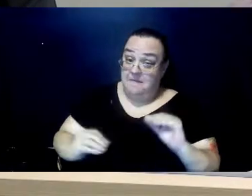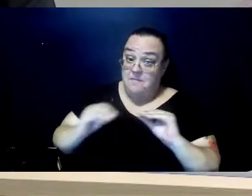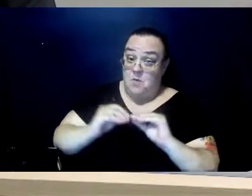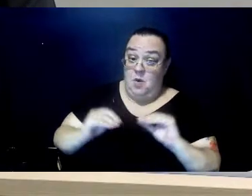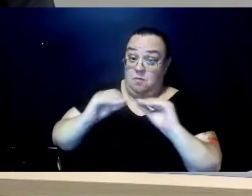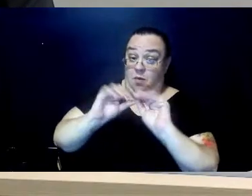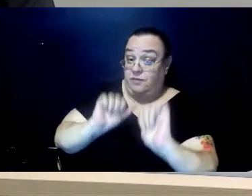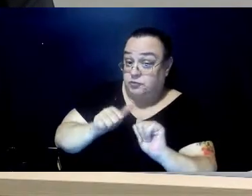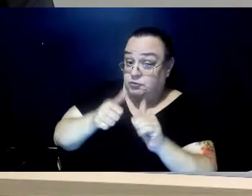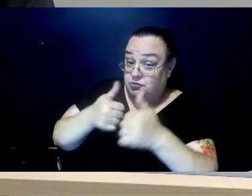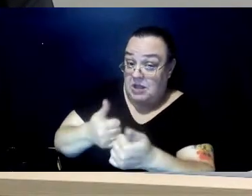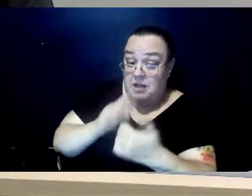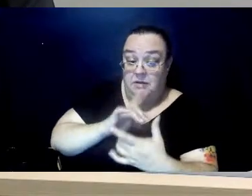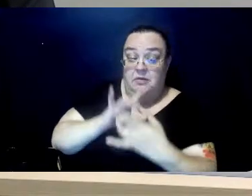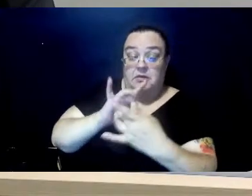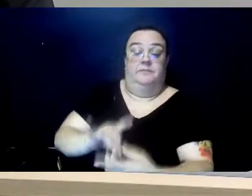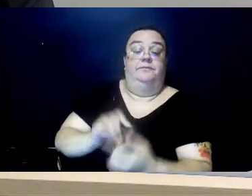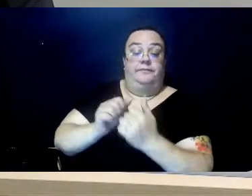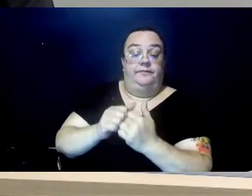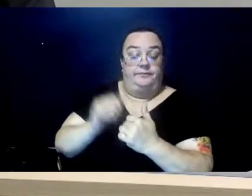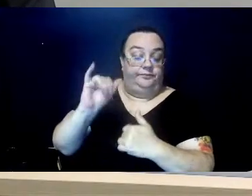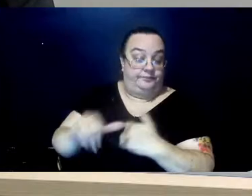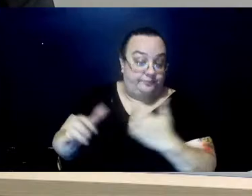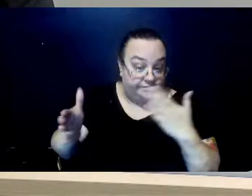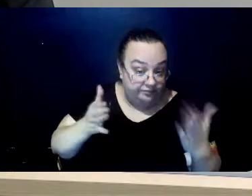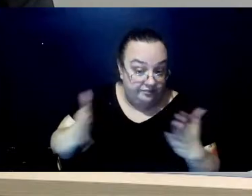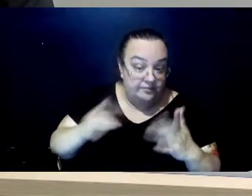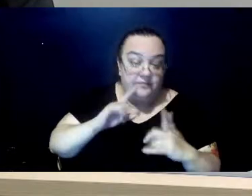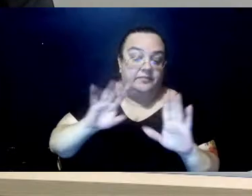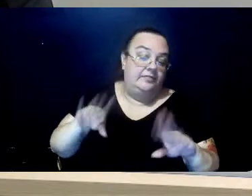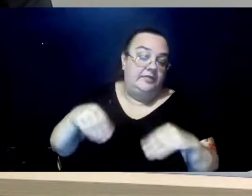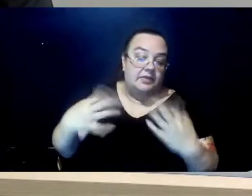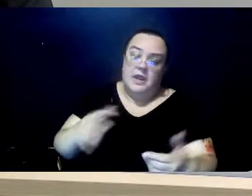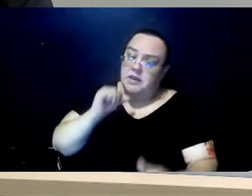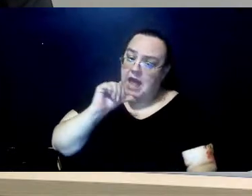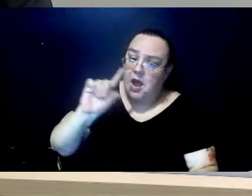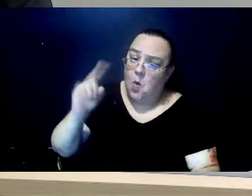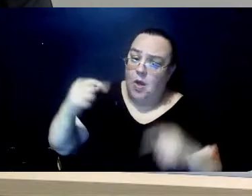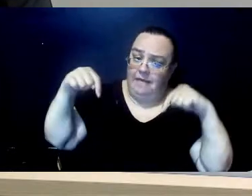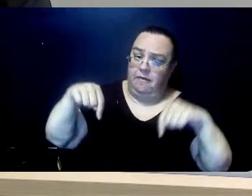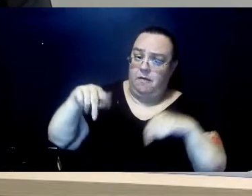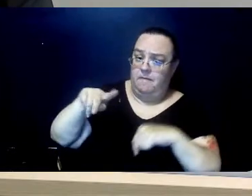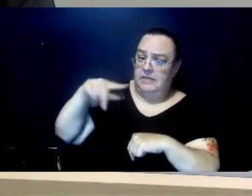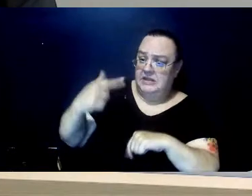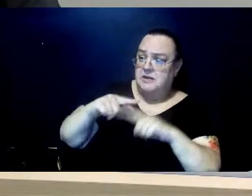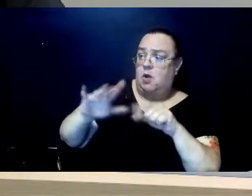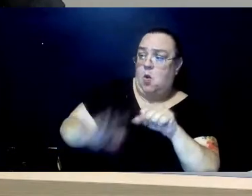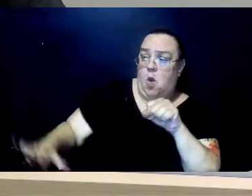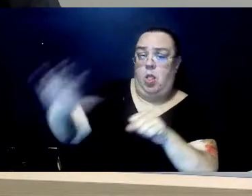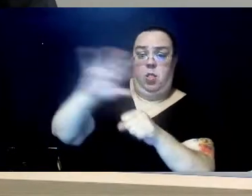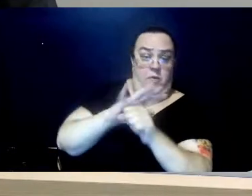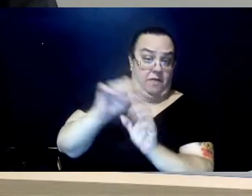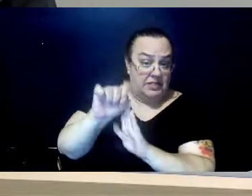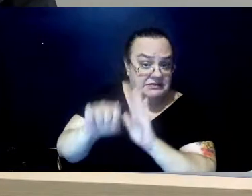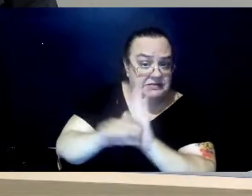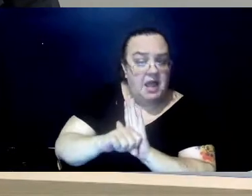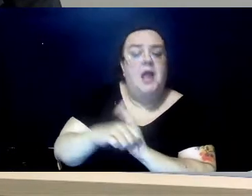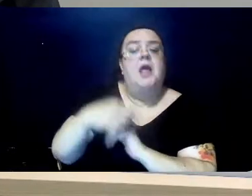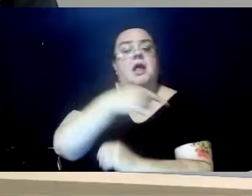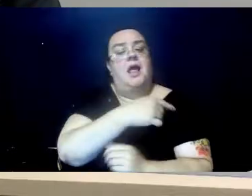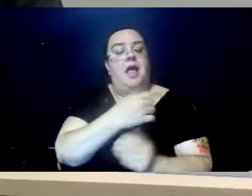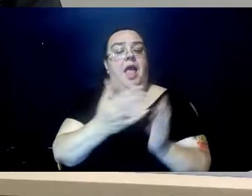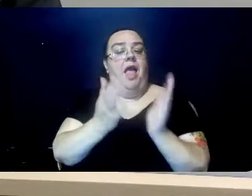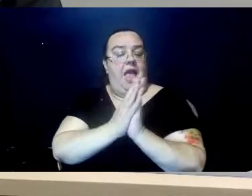with those services being delivered, not just here in Prince George's County, but throughout the state. So she was asked to sit on that